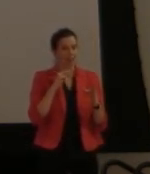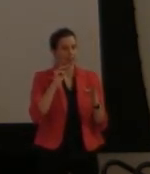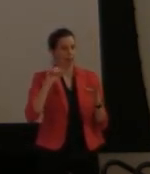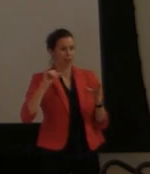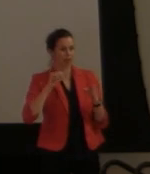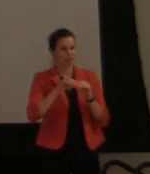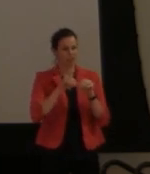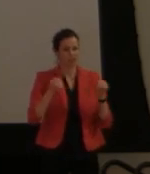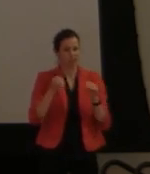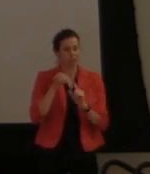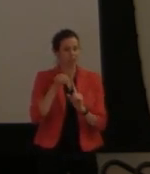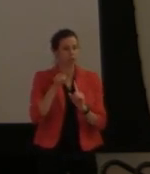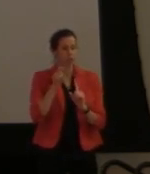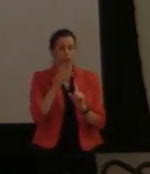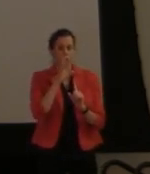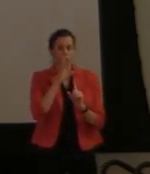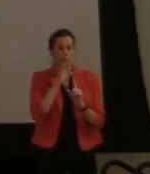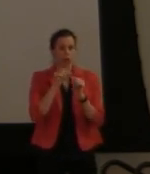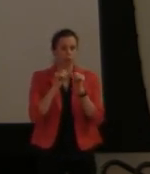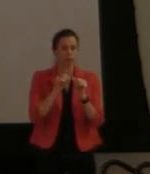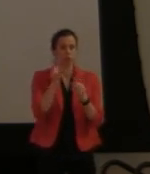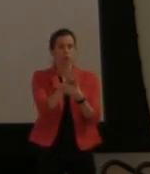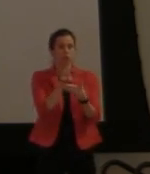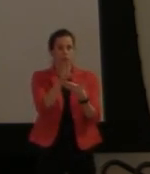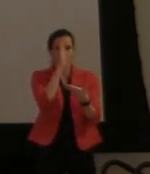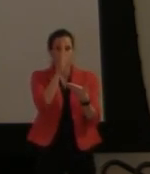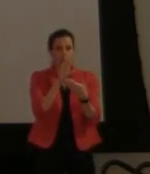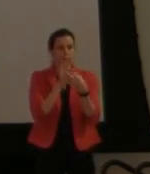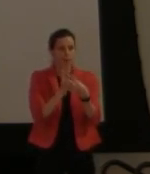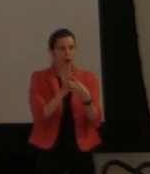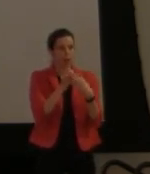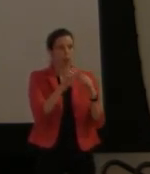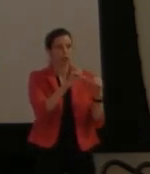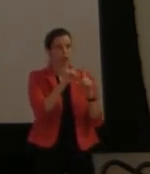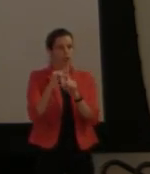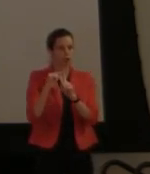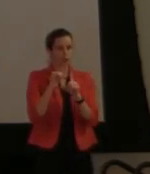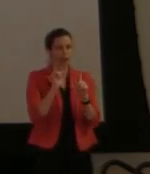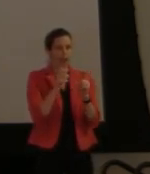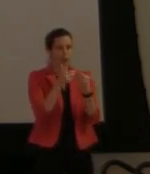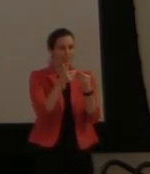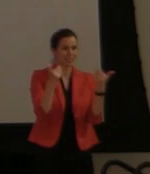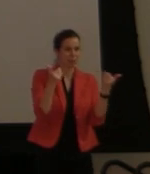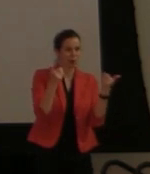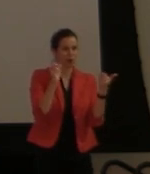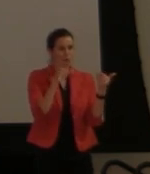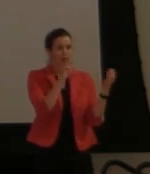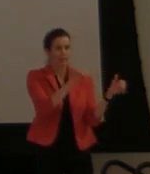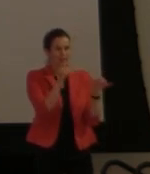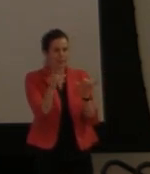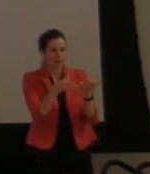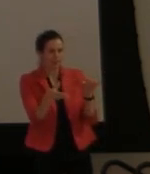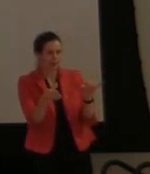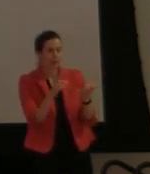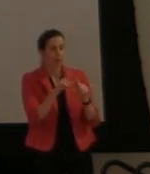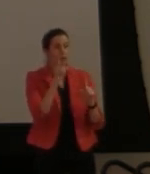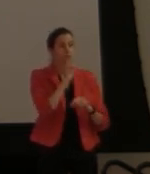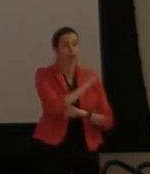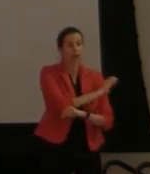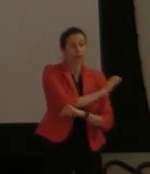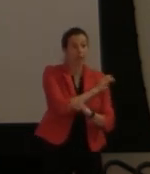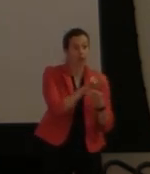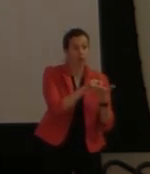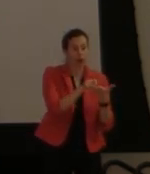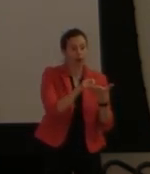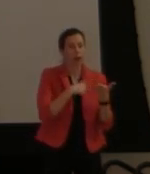to you for like 2 weeks straight about whether these terms need to be theoretically separated. But for clinical writing, I